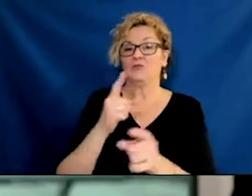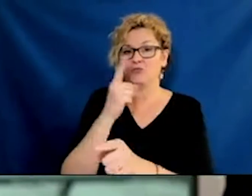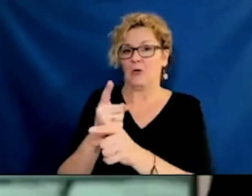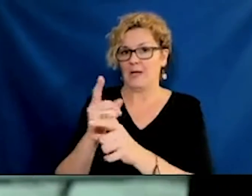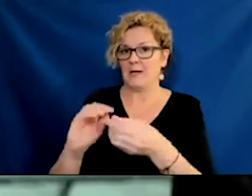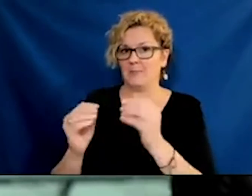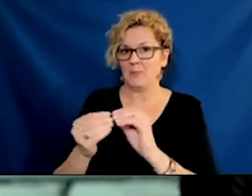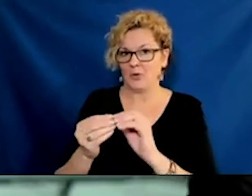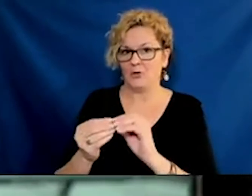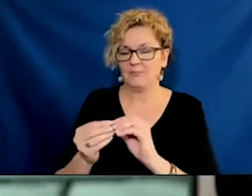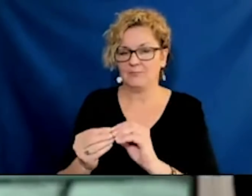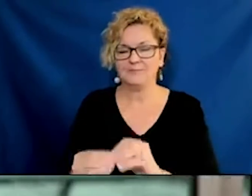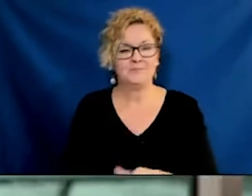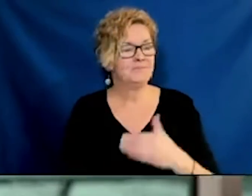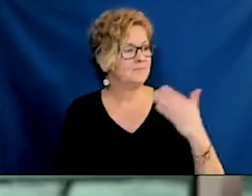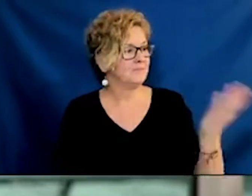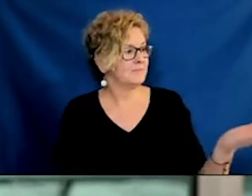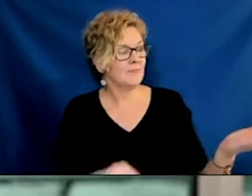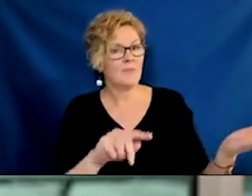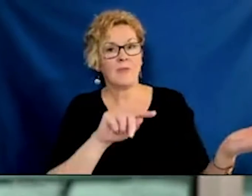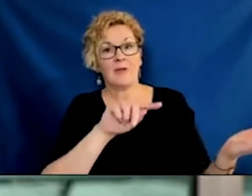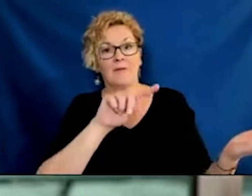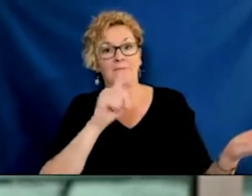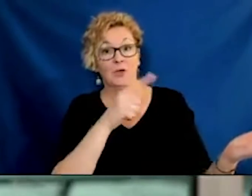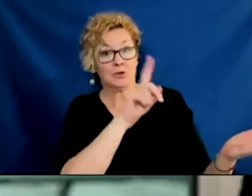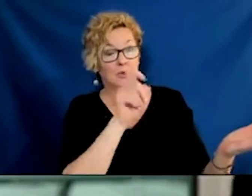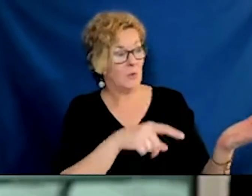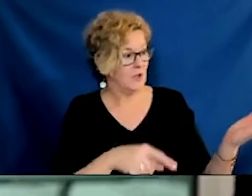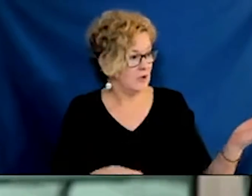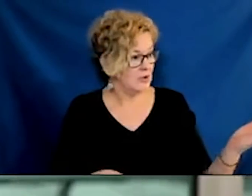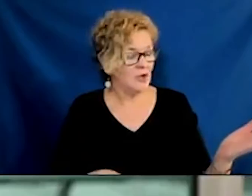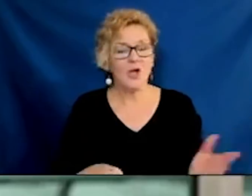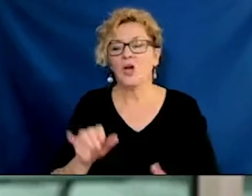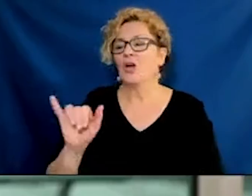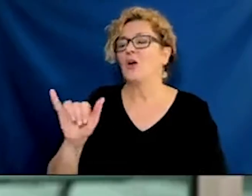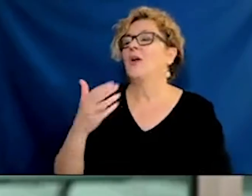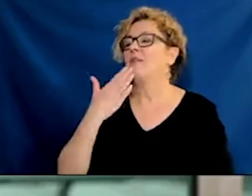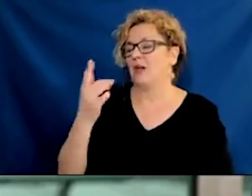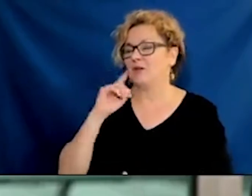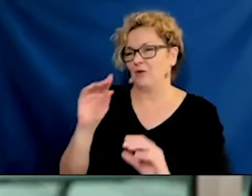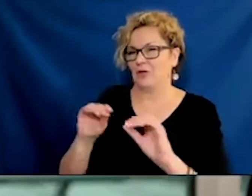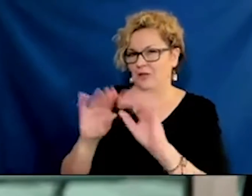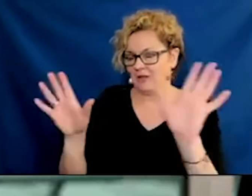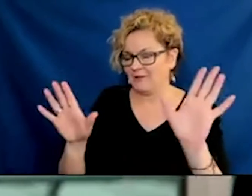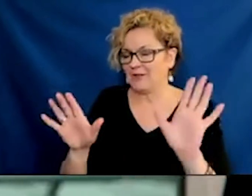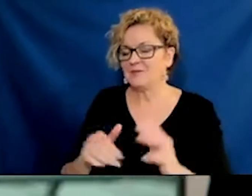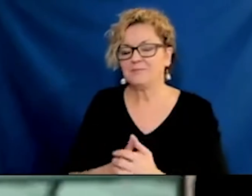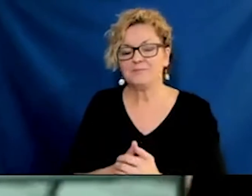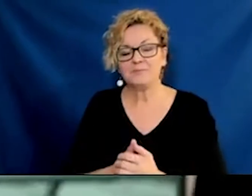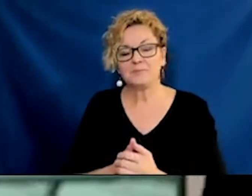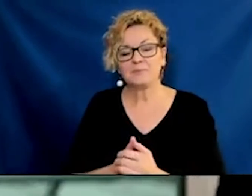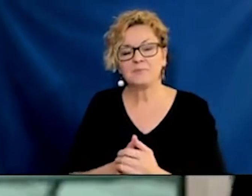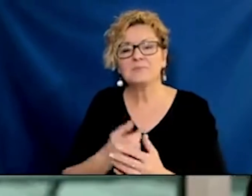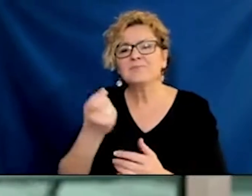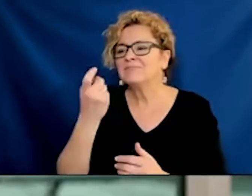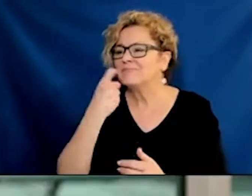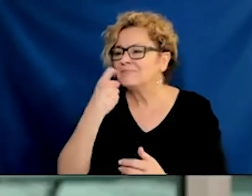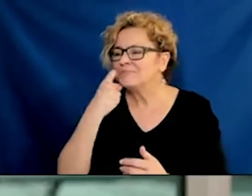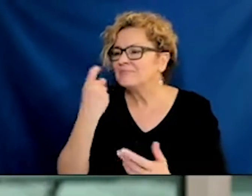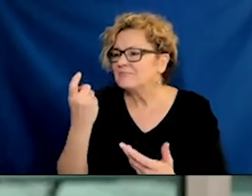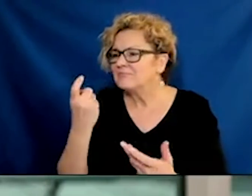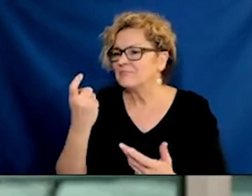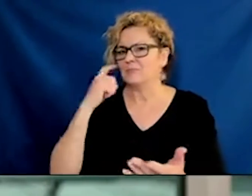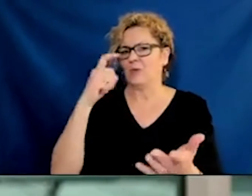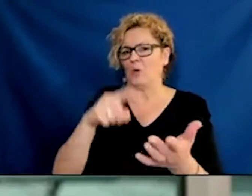Thank you, Dr. Henry. I was going to try to ask, will you save me having to waste a question on that? With the arrival of the UK and South African variants